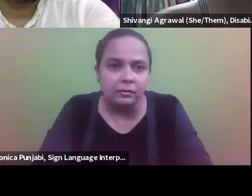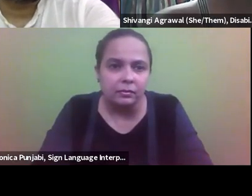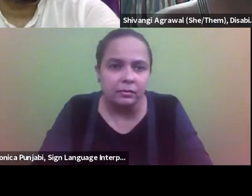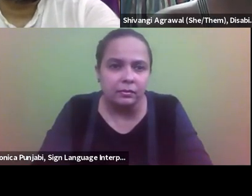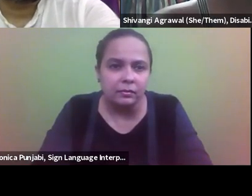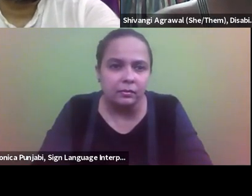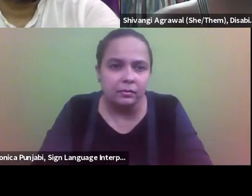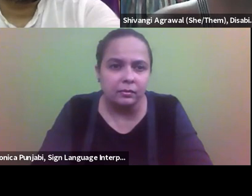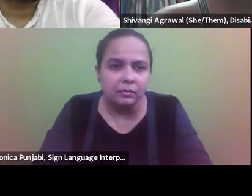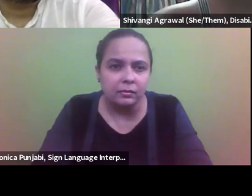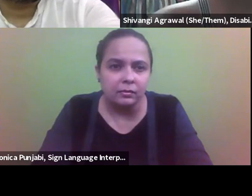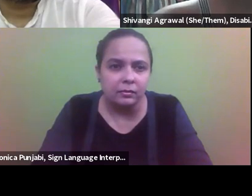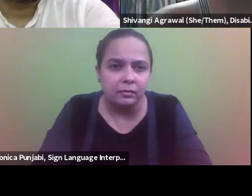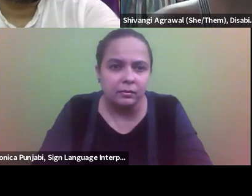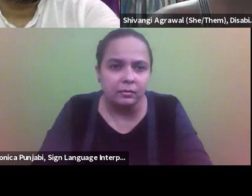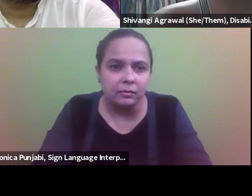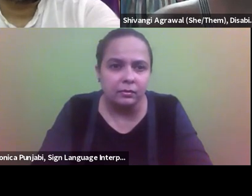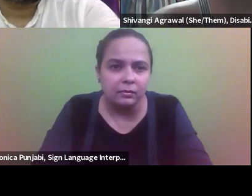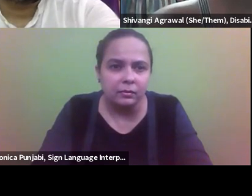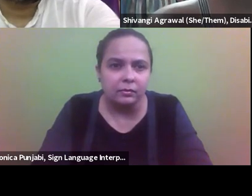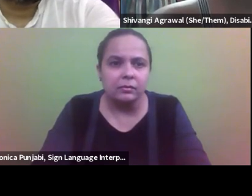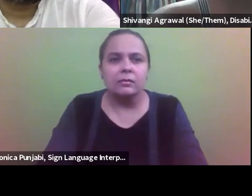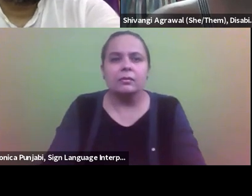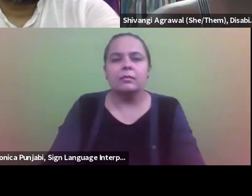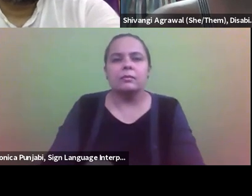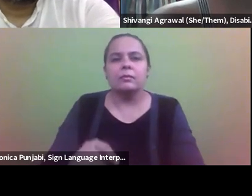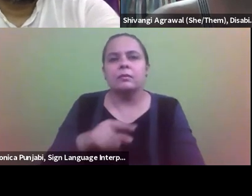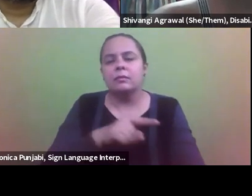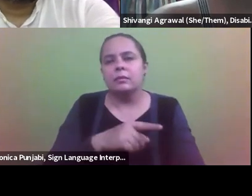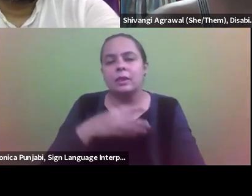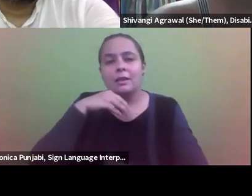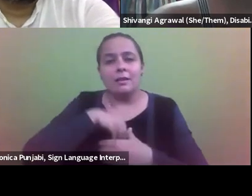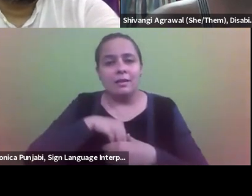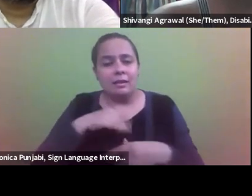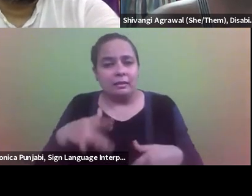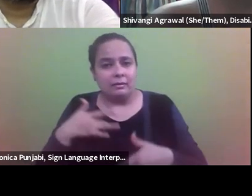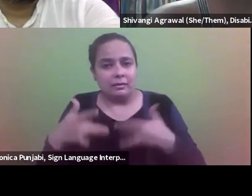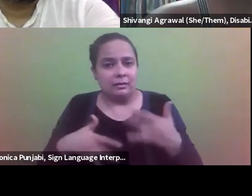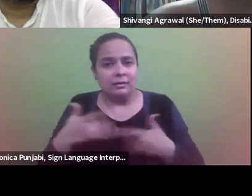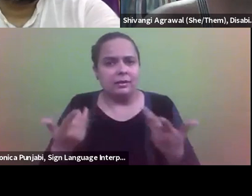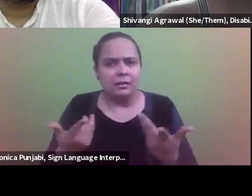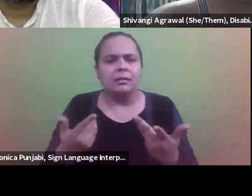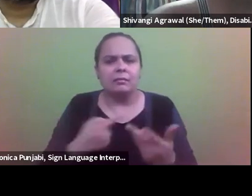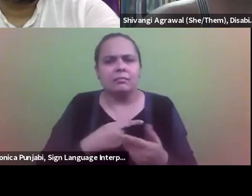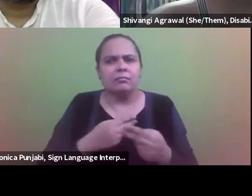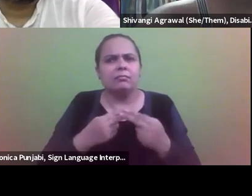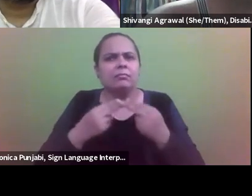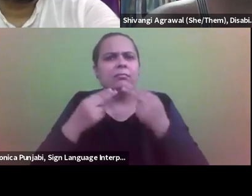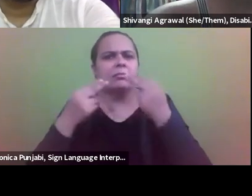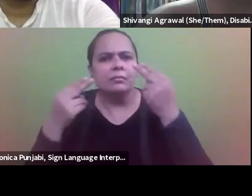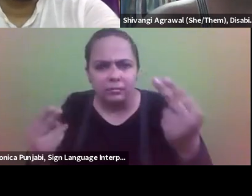to say to them was, they couldn't say to her what they said about her. They couldn't say to her